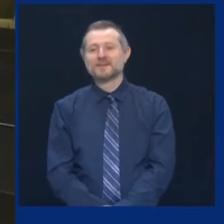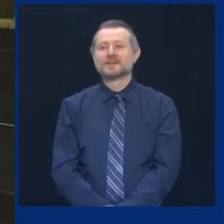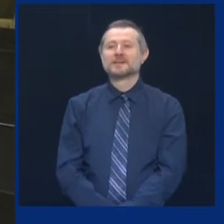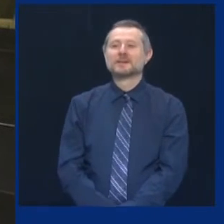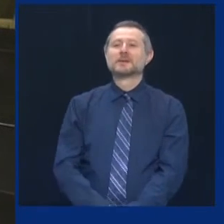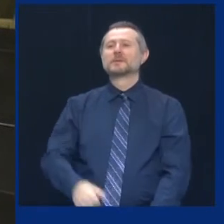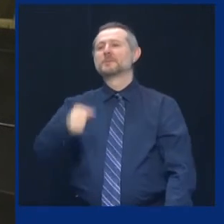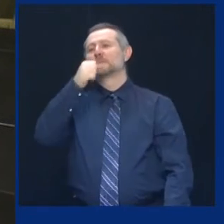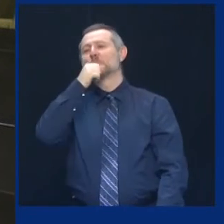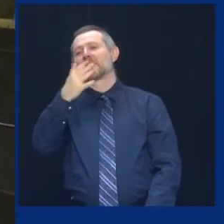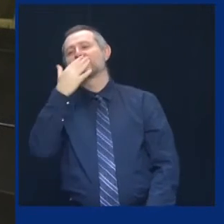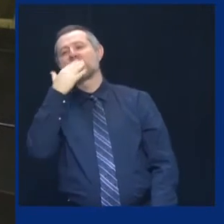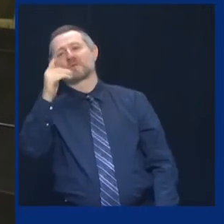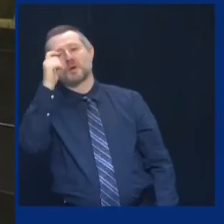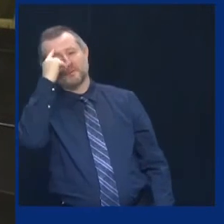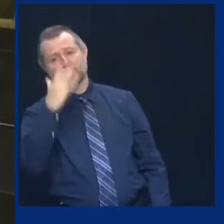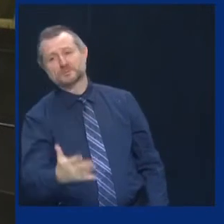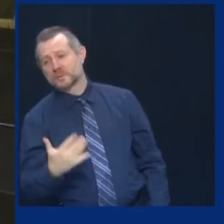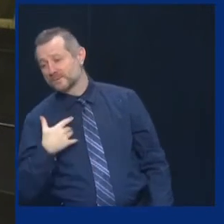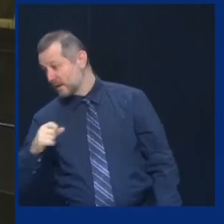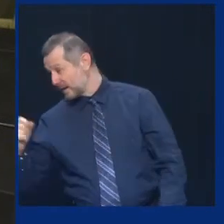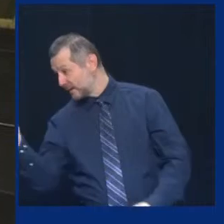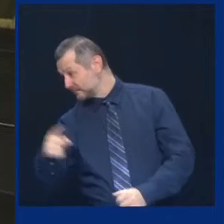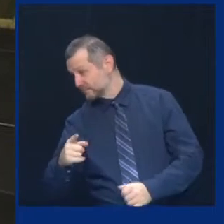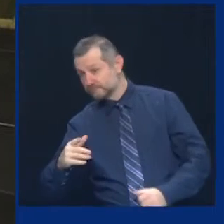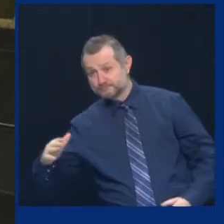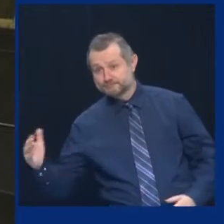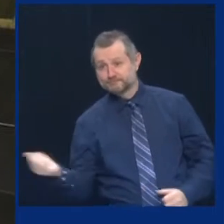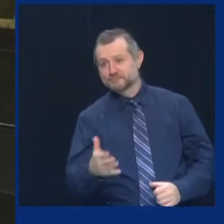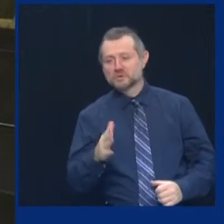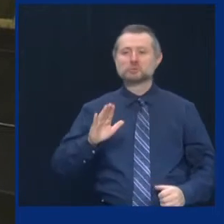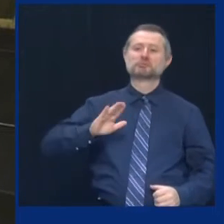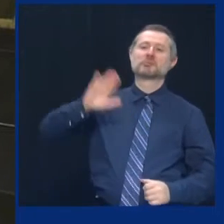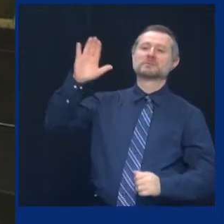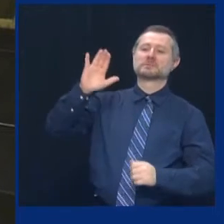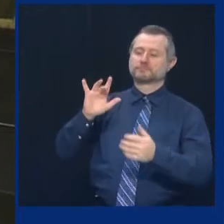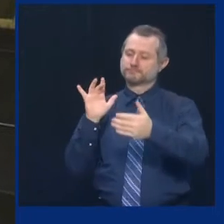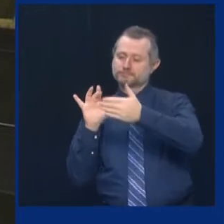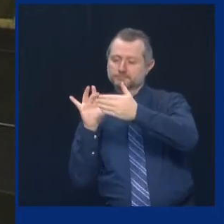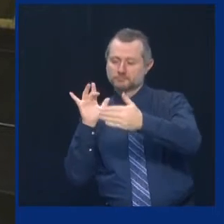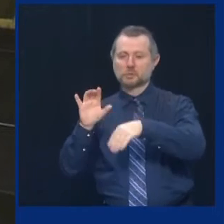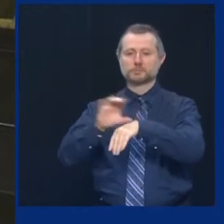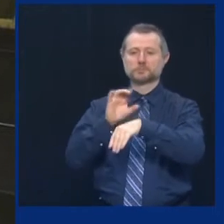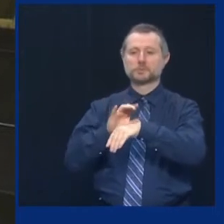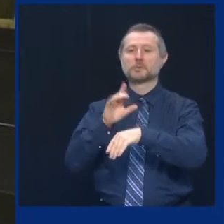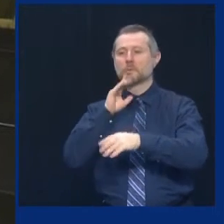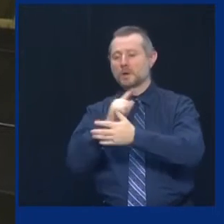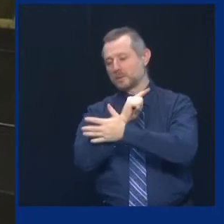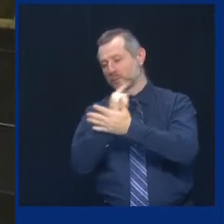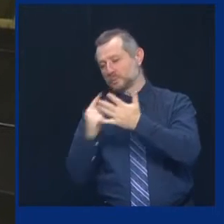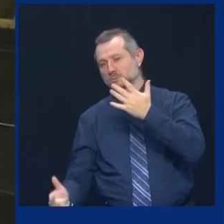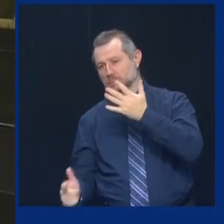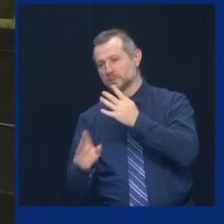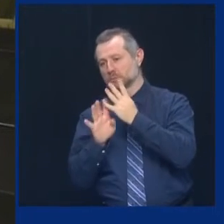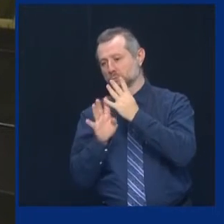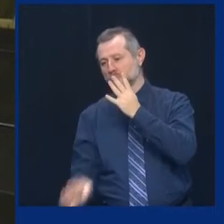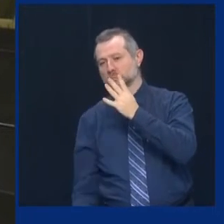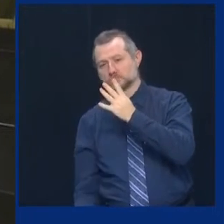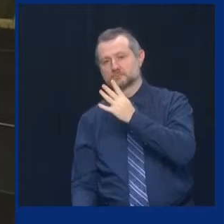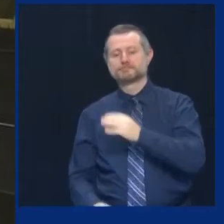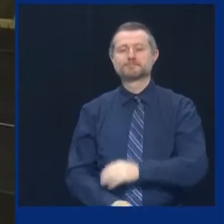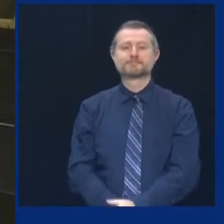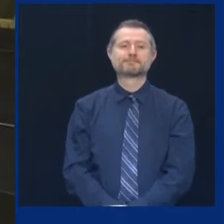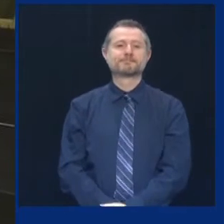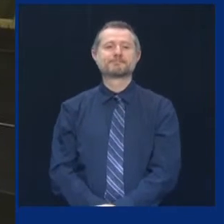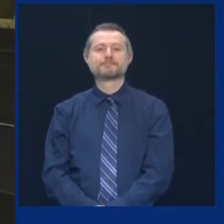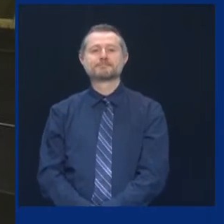Thank you, Governor. If you'd like to ask a question, please use the raise hand function at the bottom of your window. We'll take a moment to compile the Q&A roster.